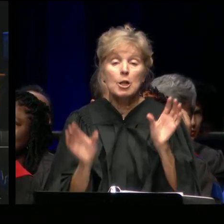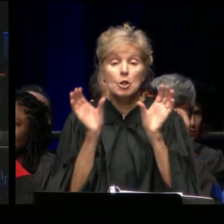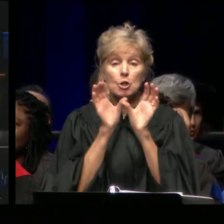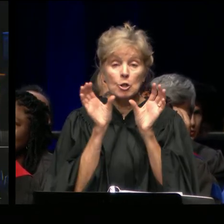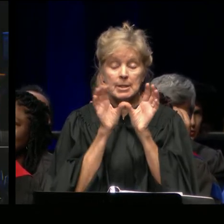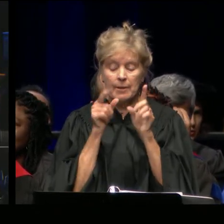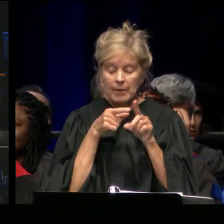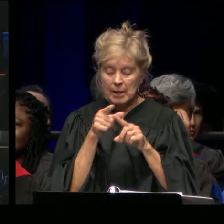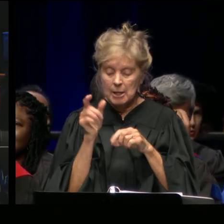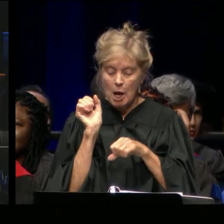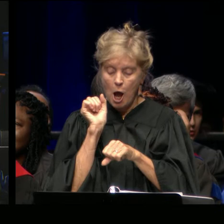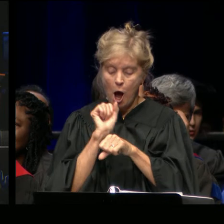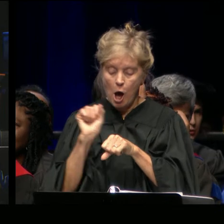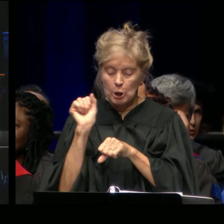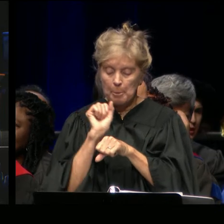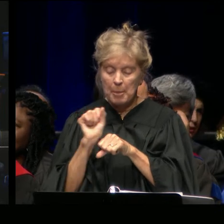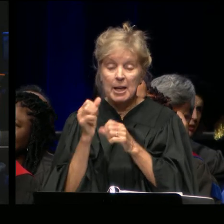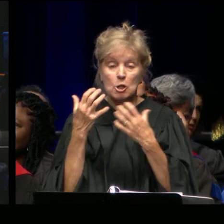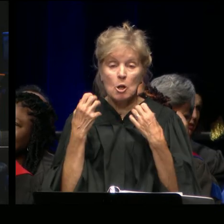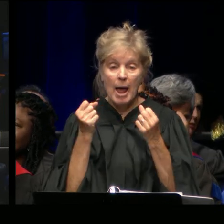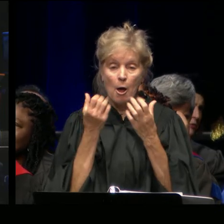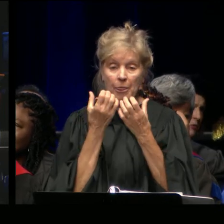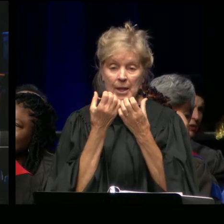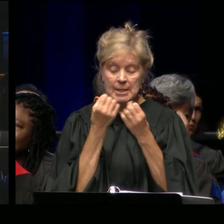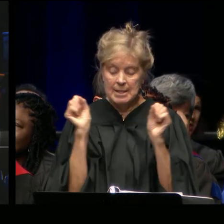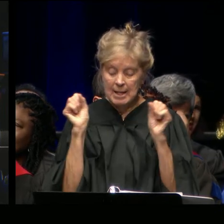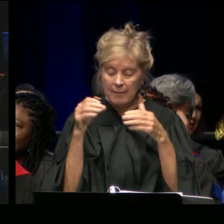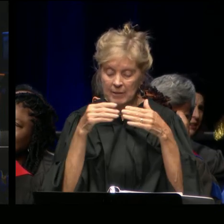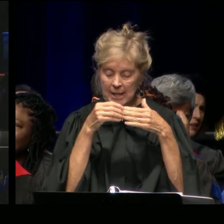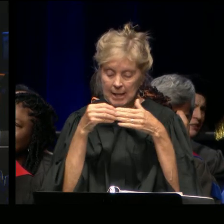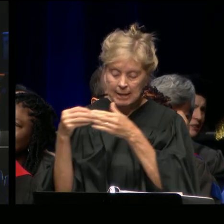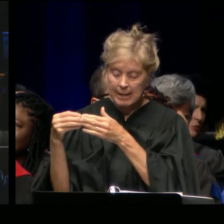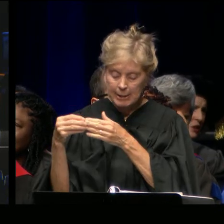Certificate in Occupational Health and Safety Leadership.